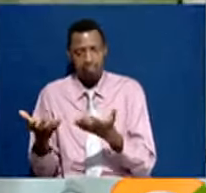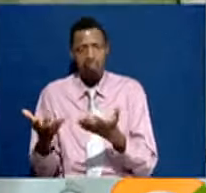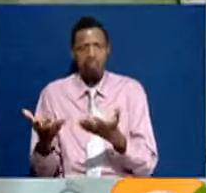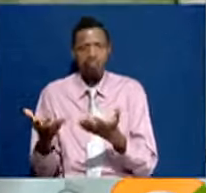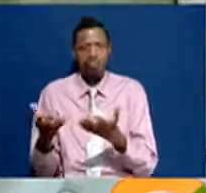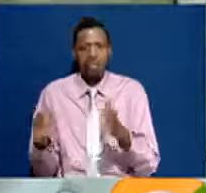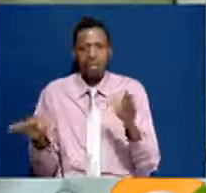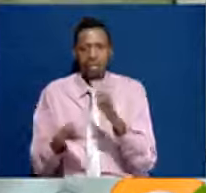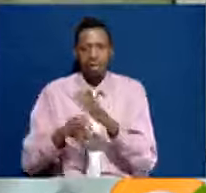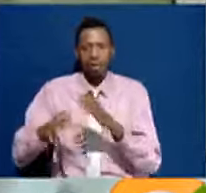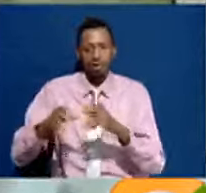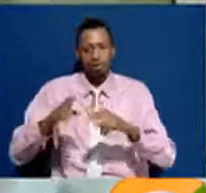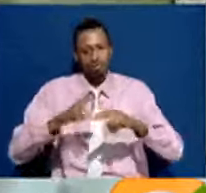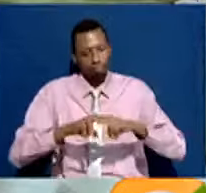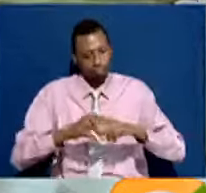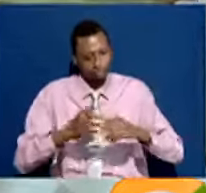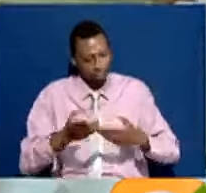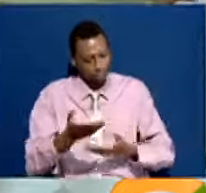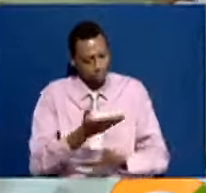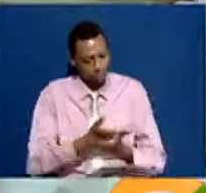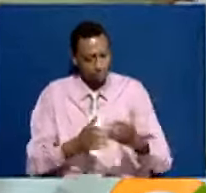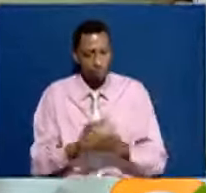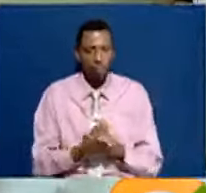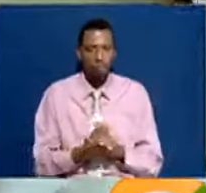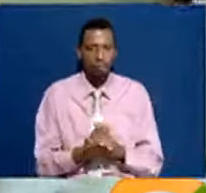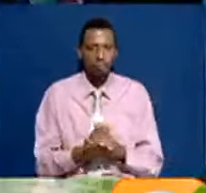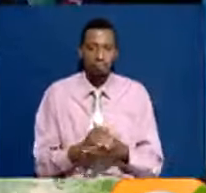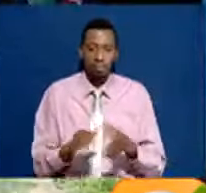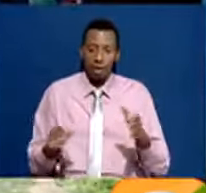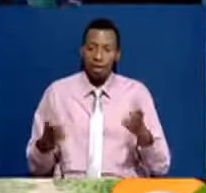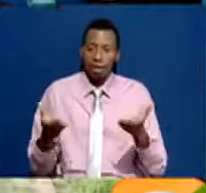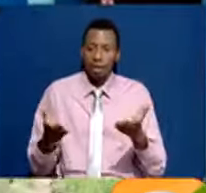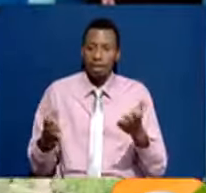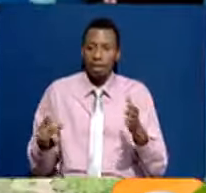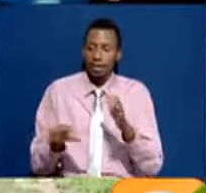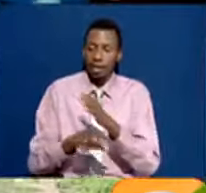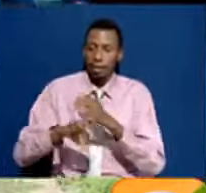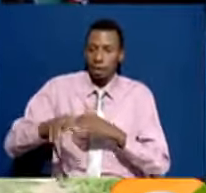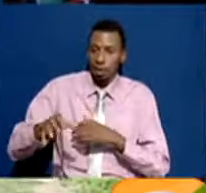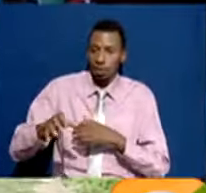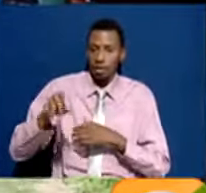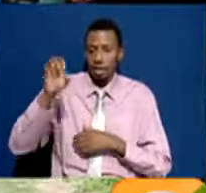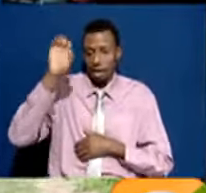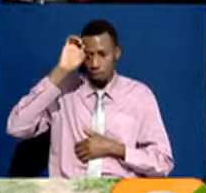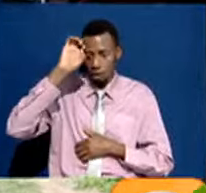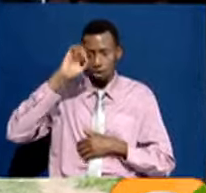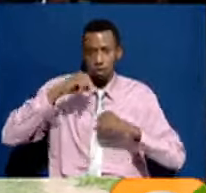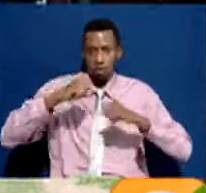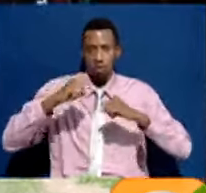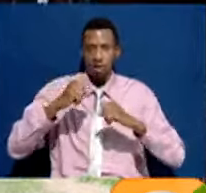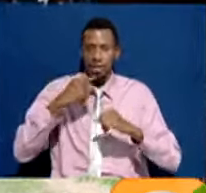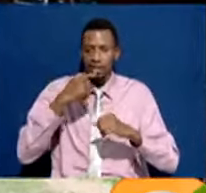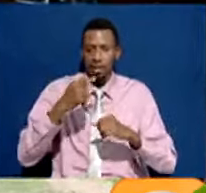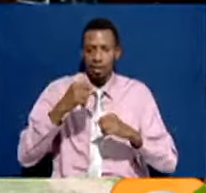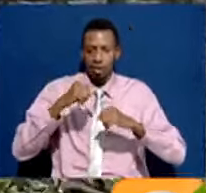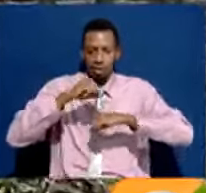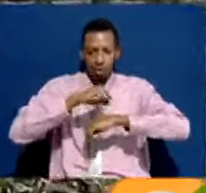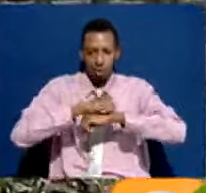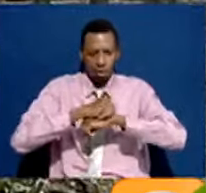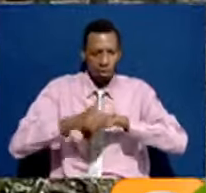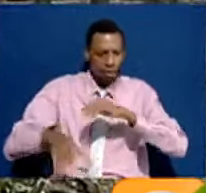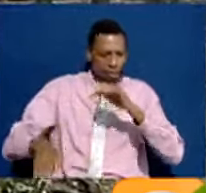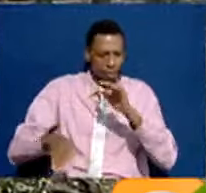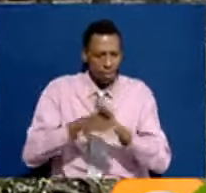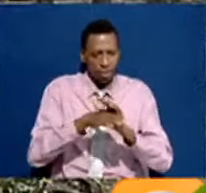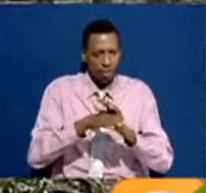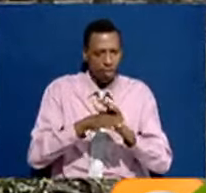sitting. Sub-county Director of Education Evans Ogamba, while admitting that the school made a mistake in sending the student home without